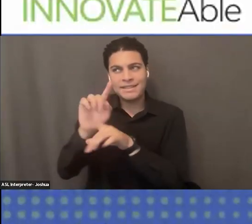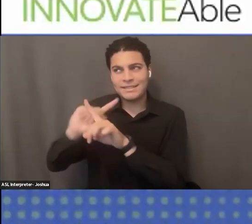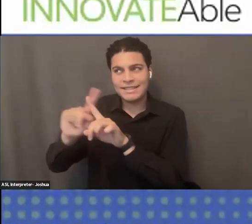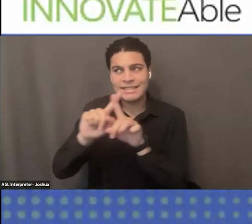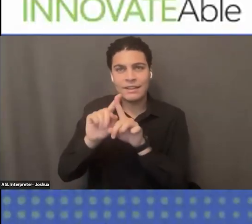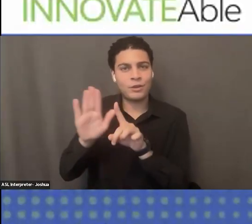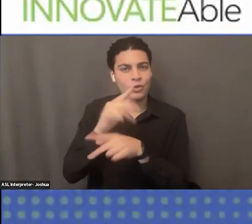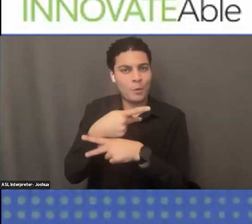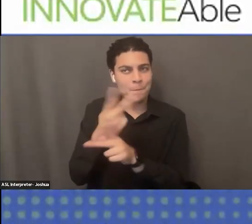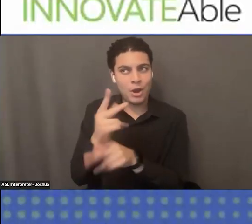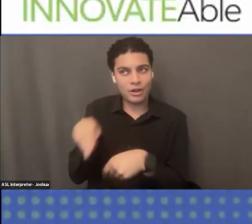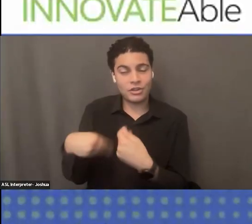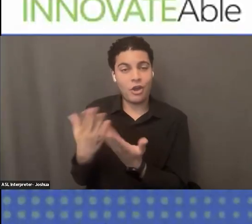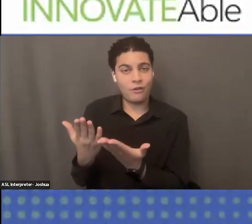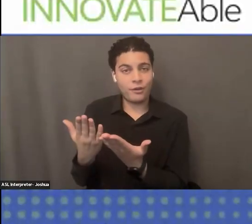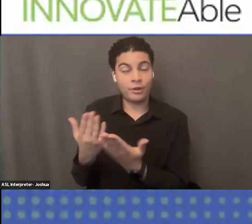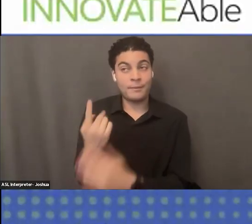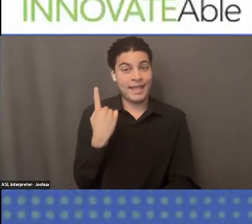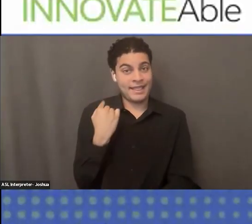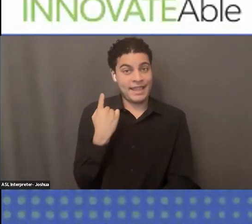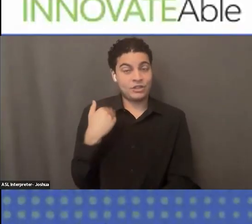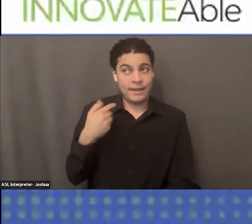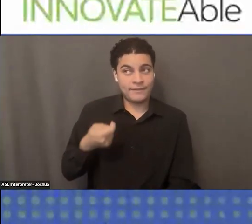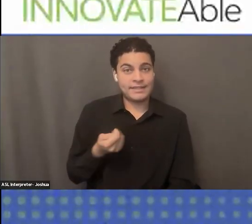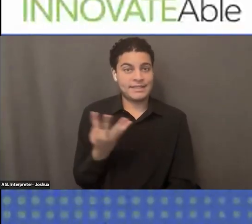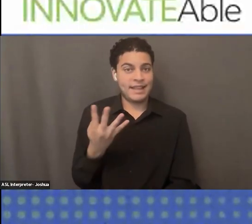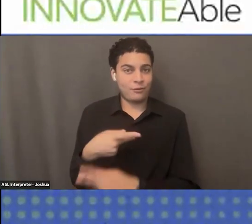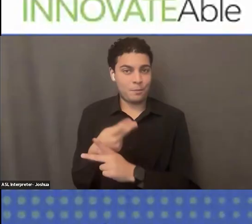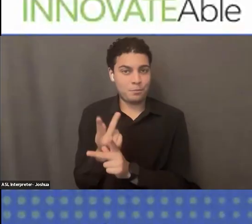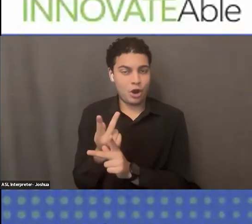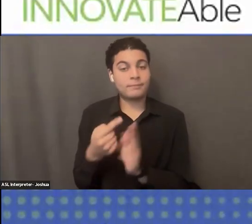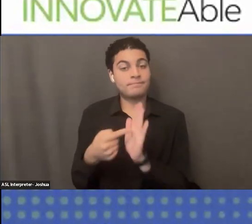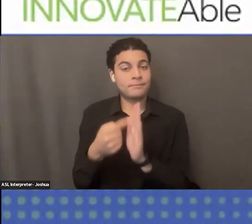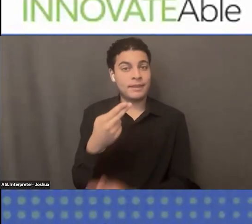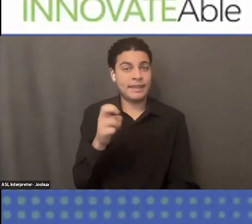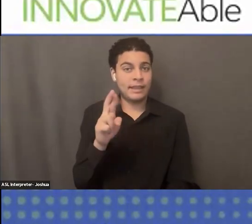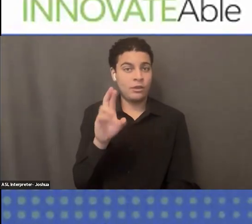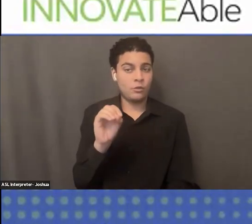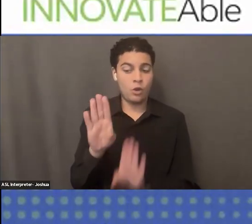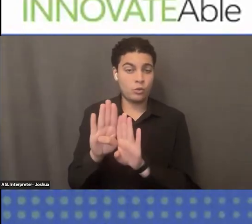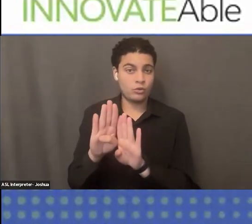And last year we had several products there. We had the Hero door opener. We had,